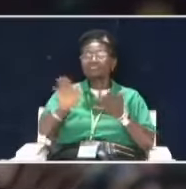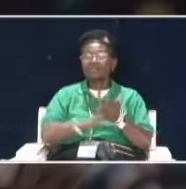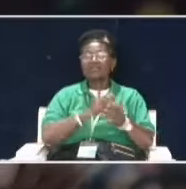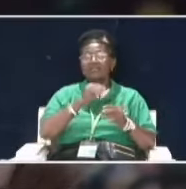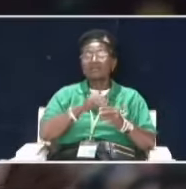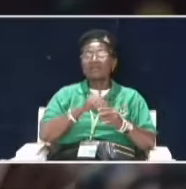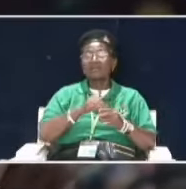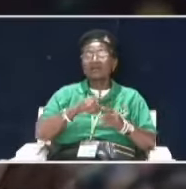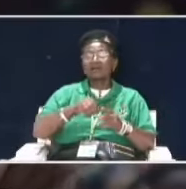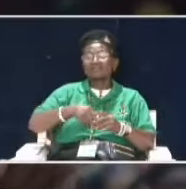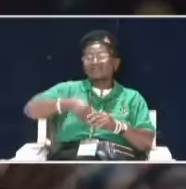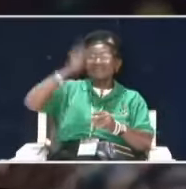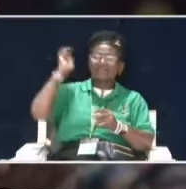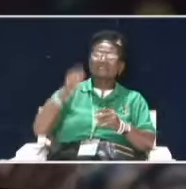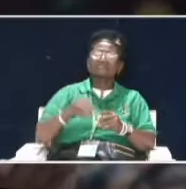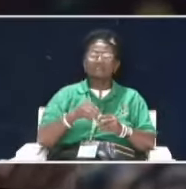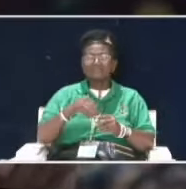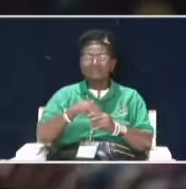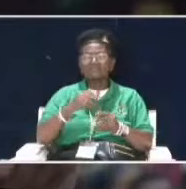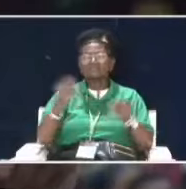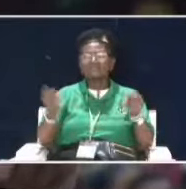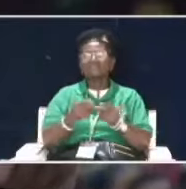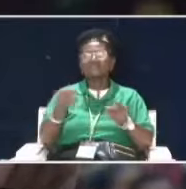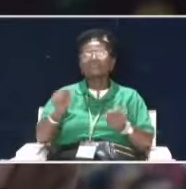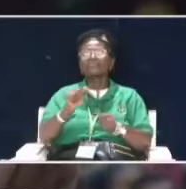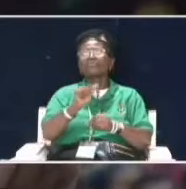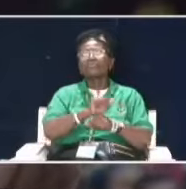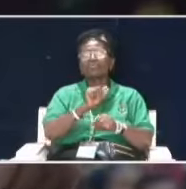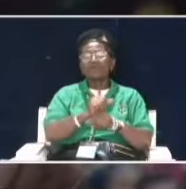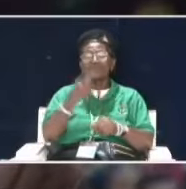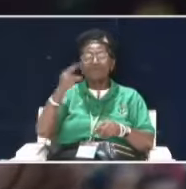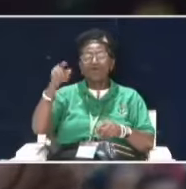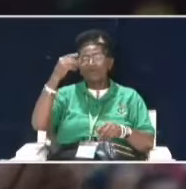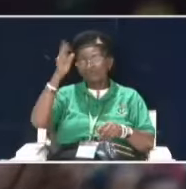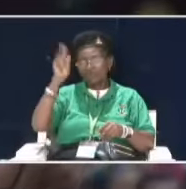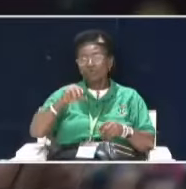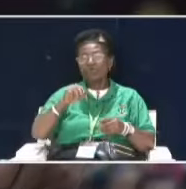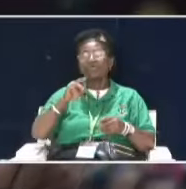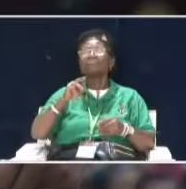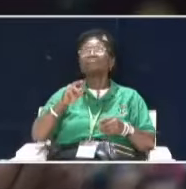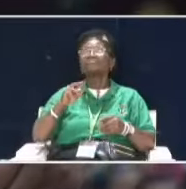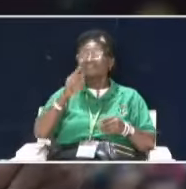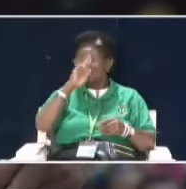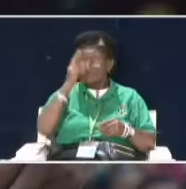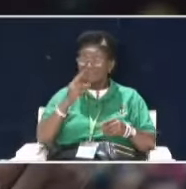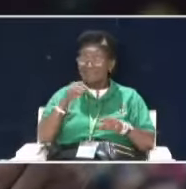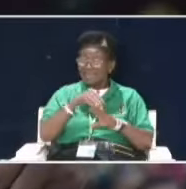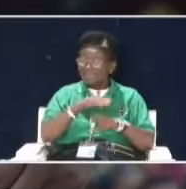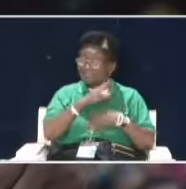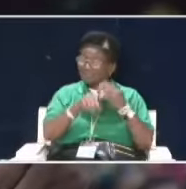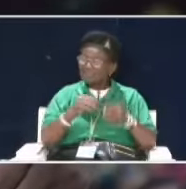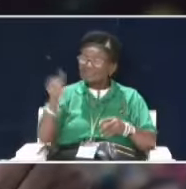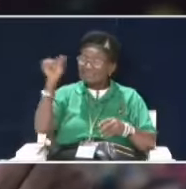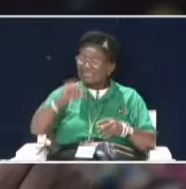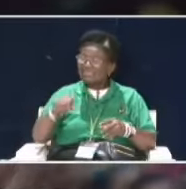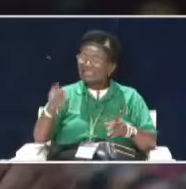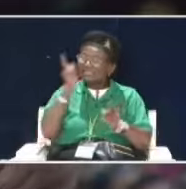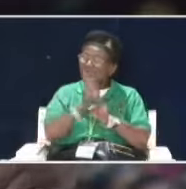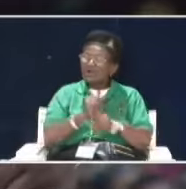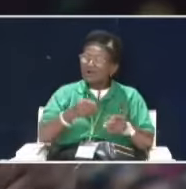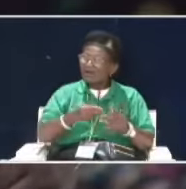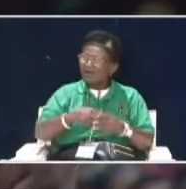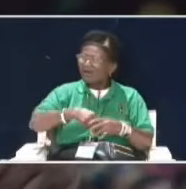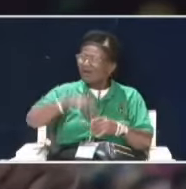reason at all. Every report had been good, but then they just terminated him.